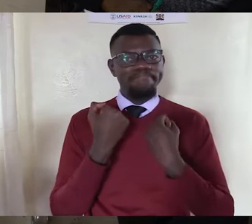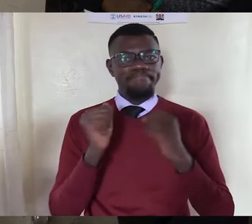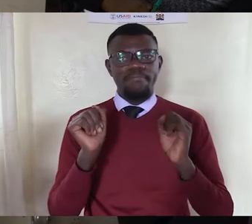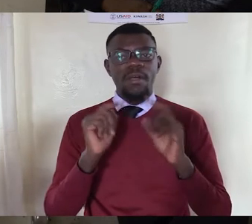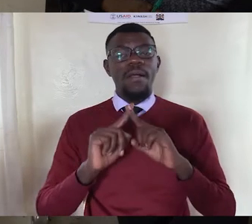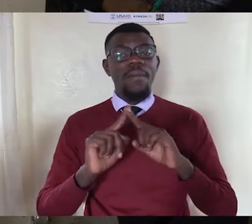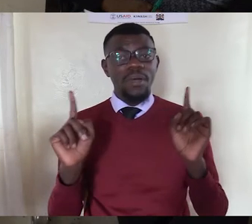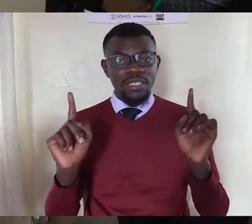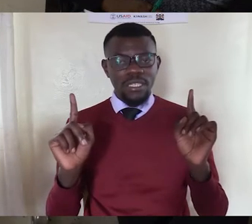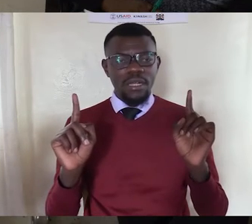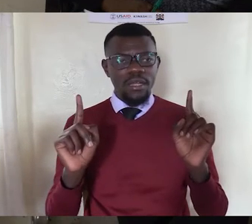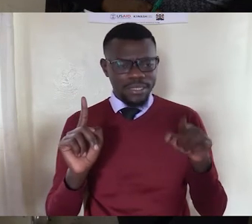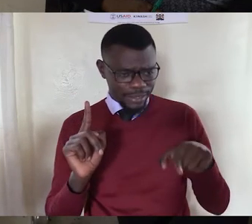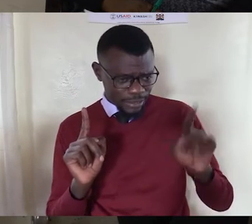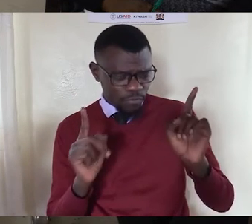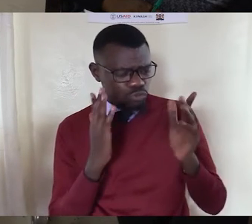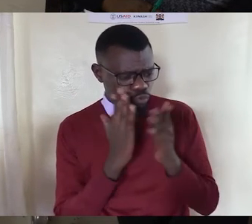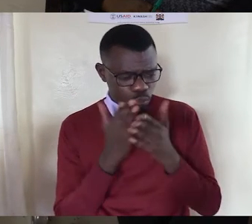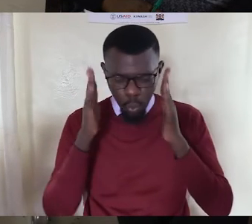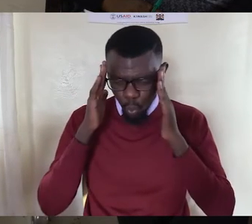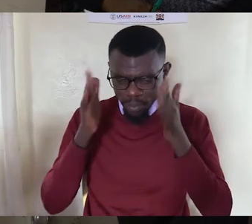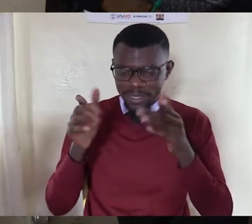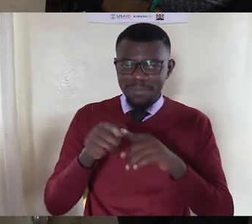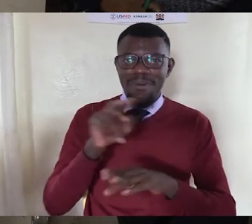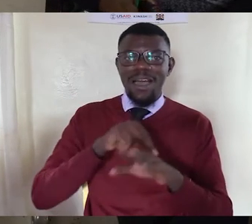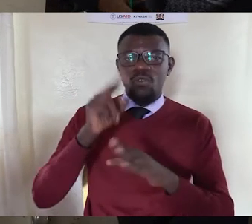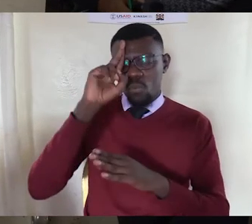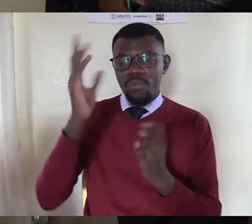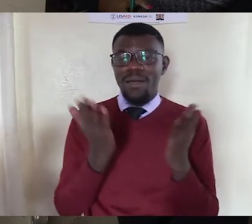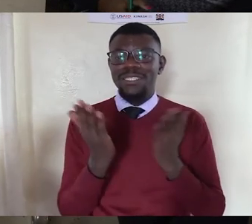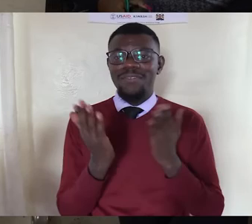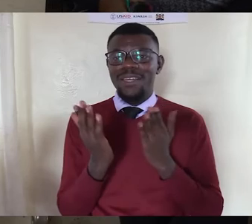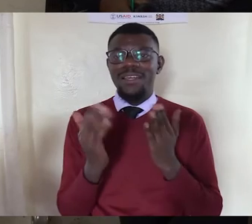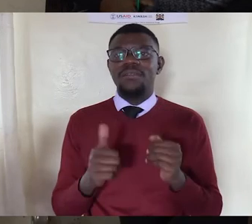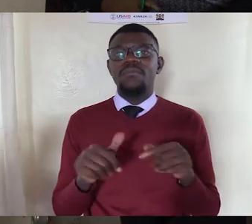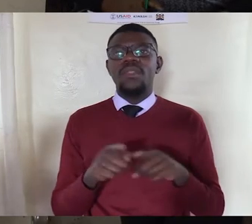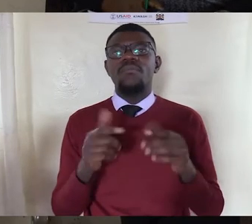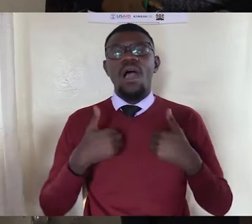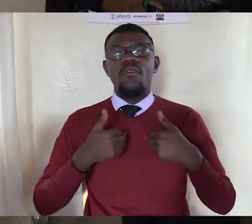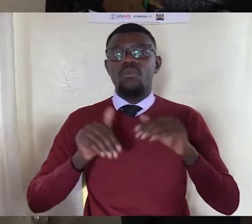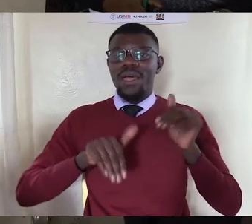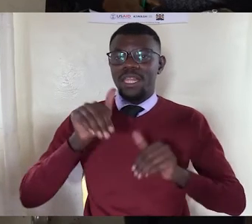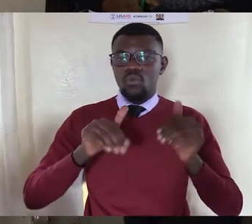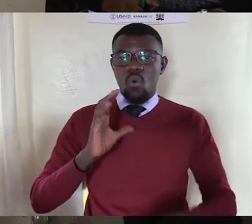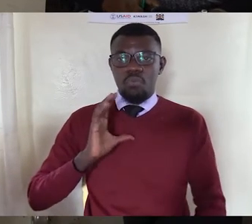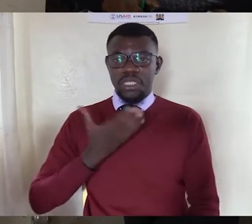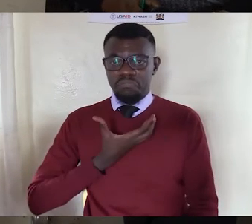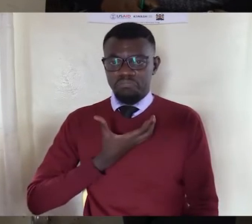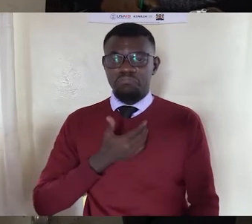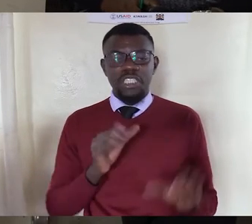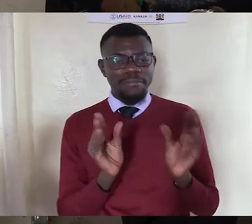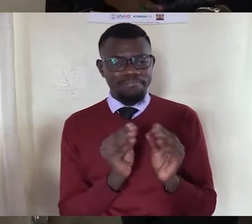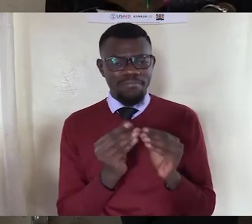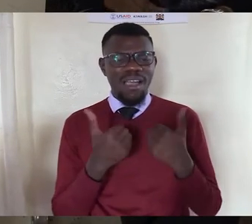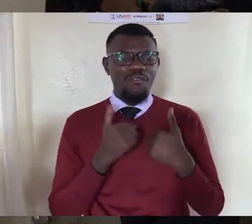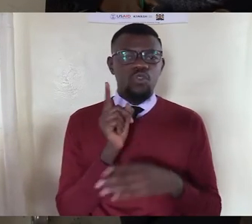be assured of his commitment and that of the National Police Service. In fact, we have an elections committee that is even meeting up from